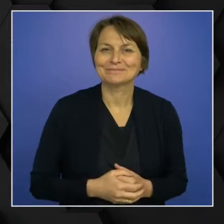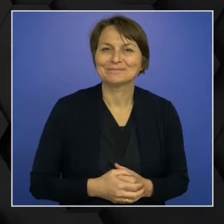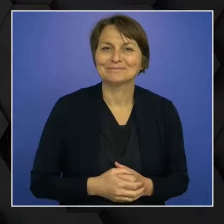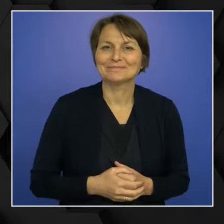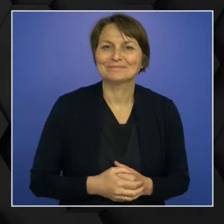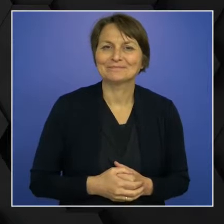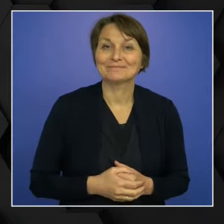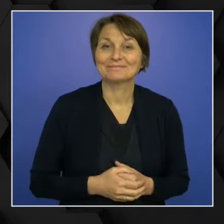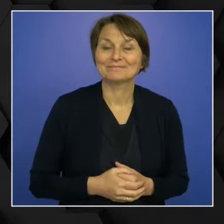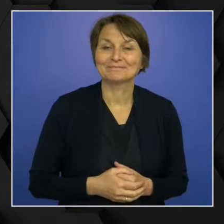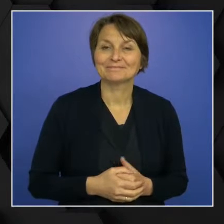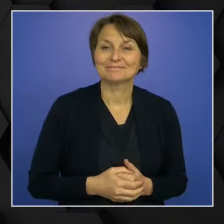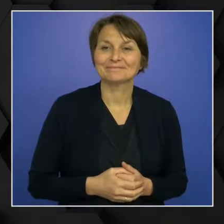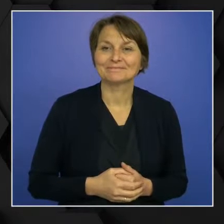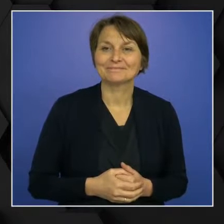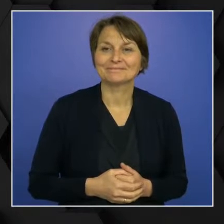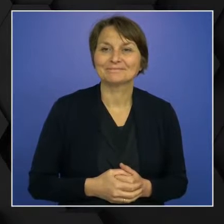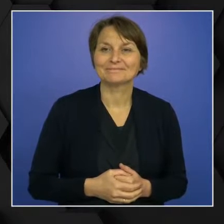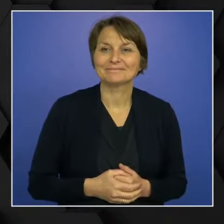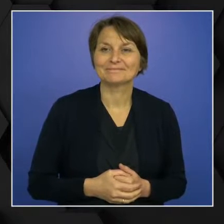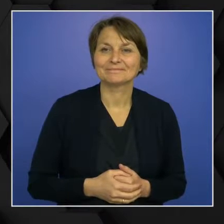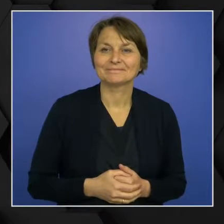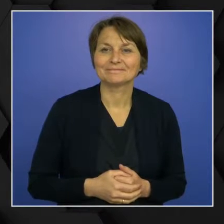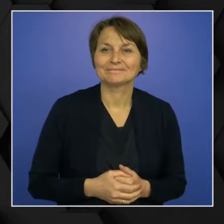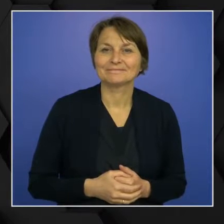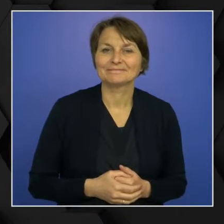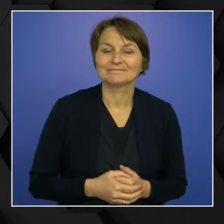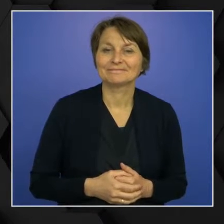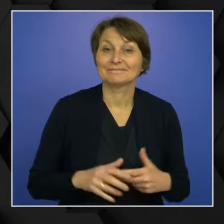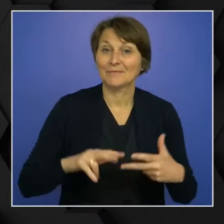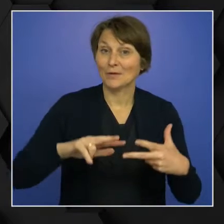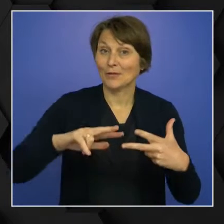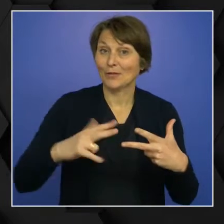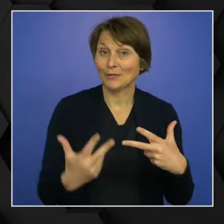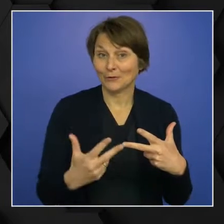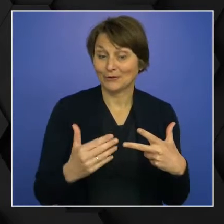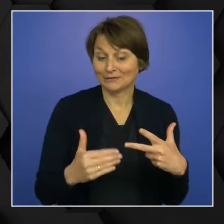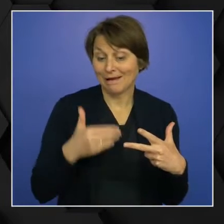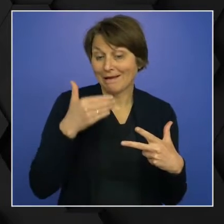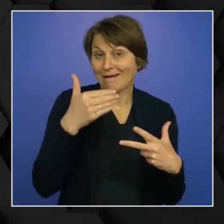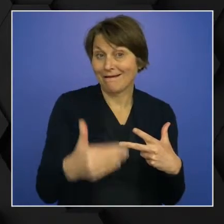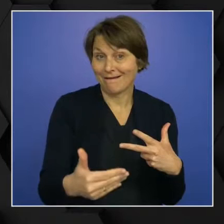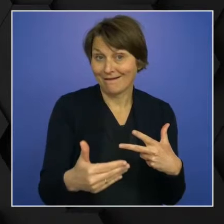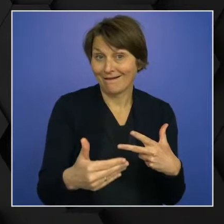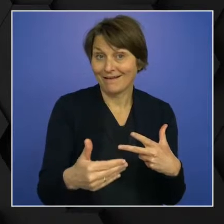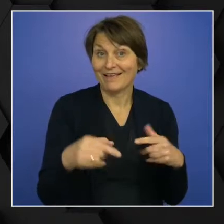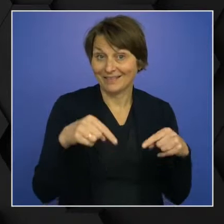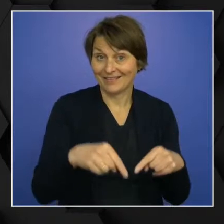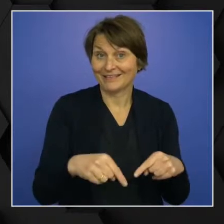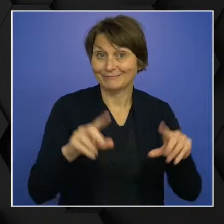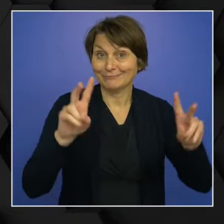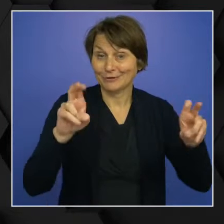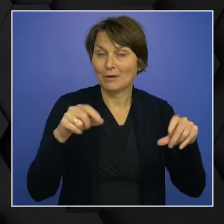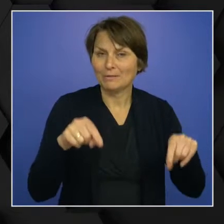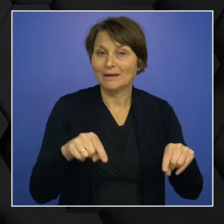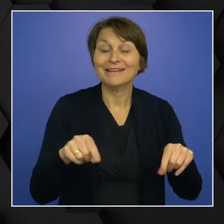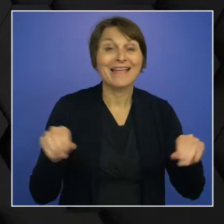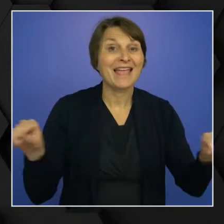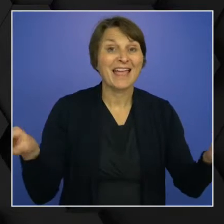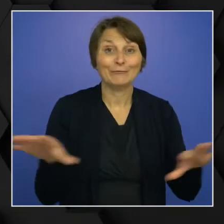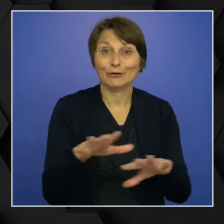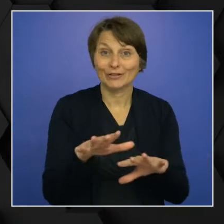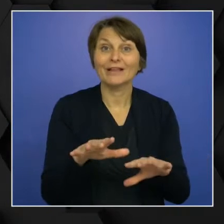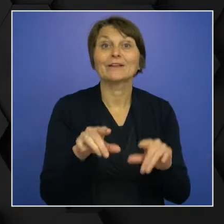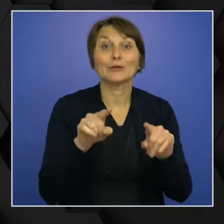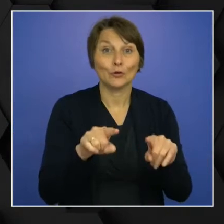Speaking of, the third and final part of our series, we are actually going to put everything you've seen into play to